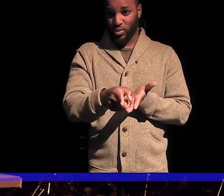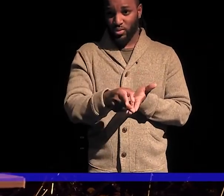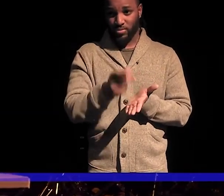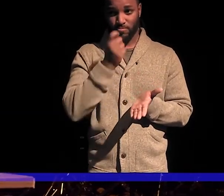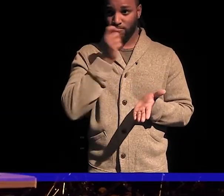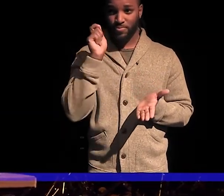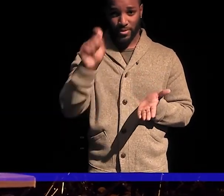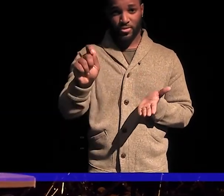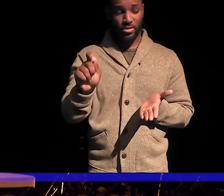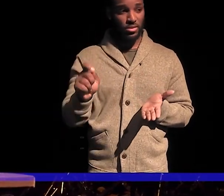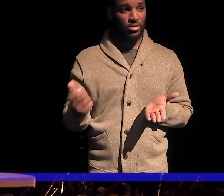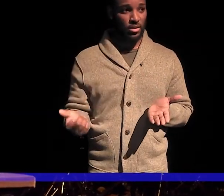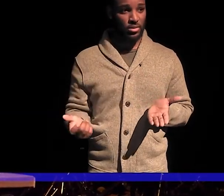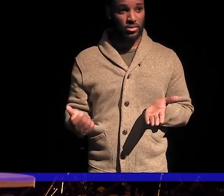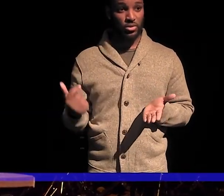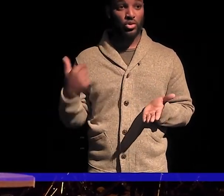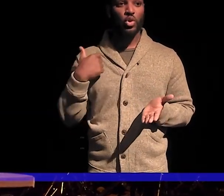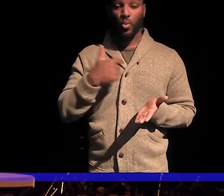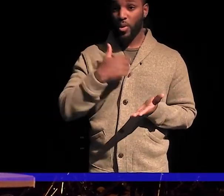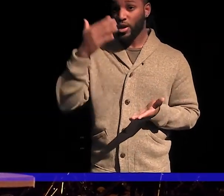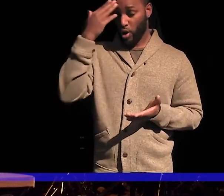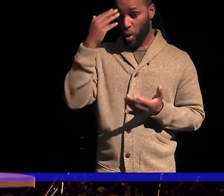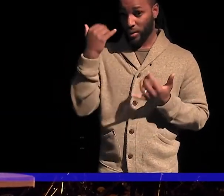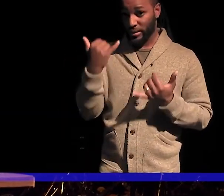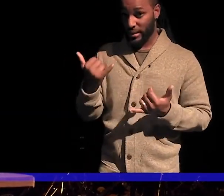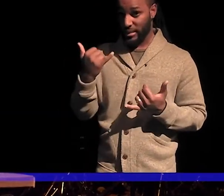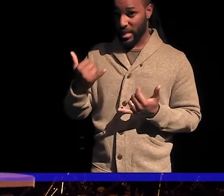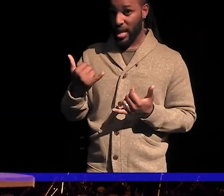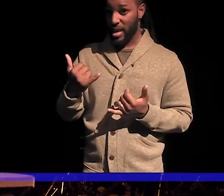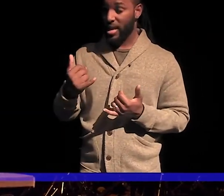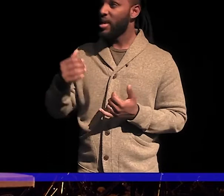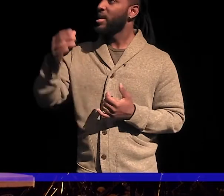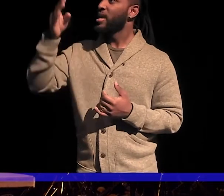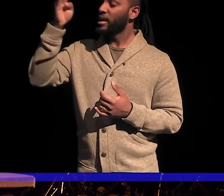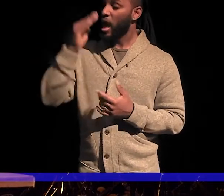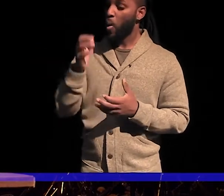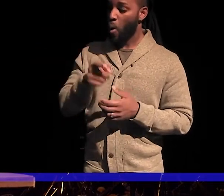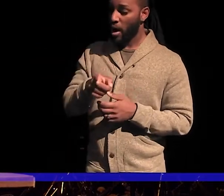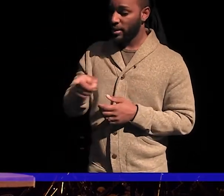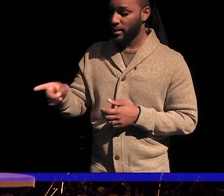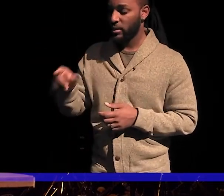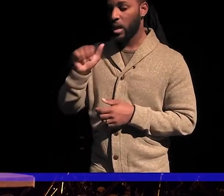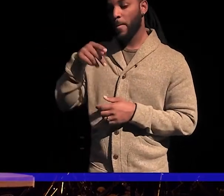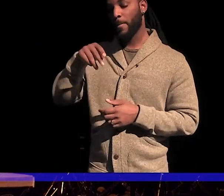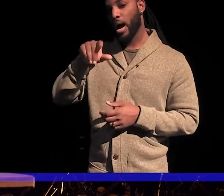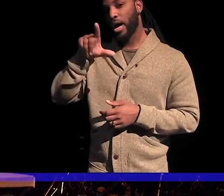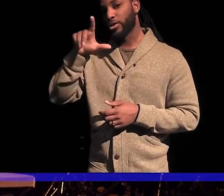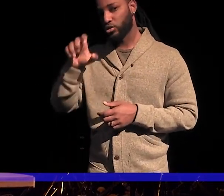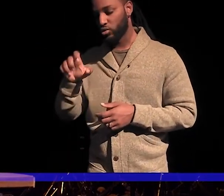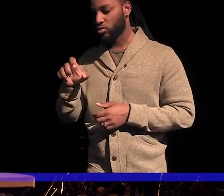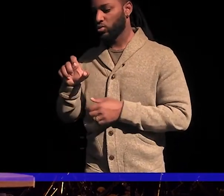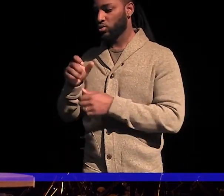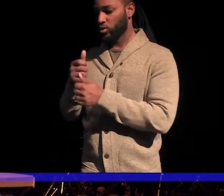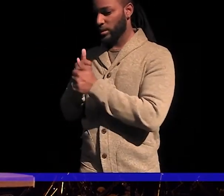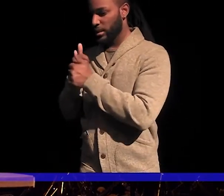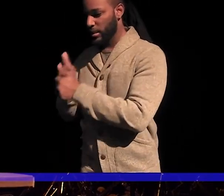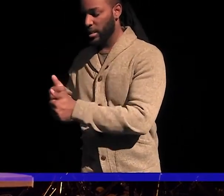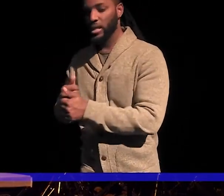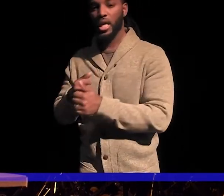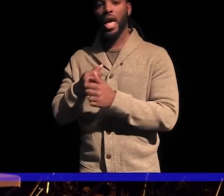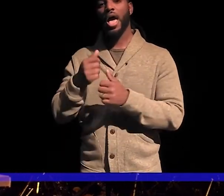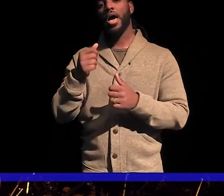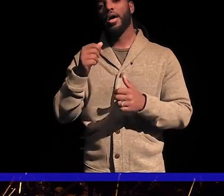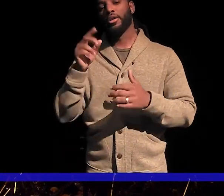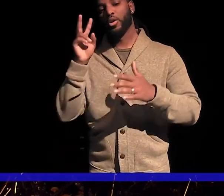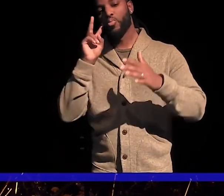are asserting today that God has gifted these people to confirm the word of God. So prophets are people that speak forth the word of God into